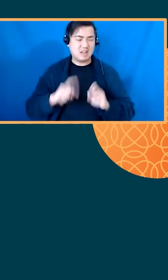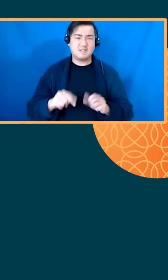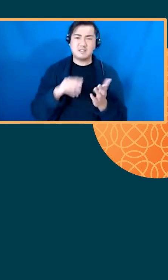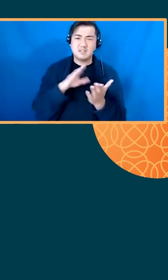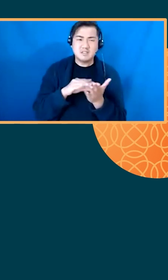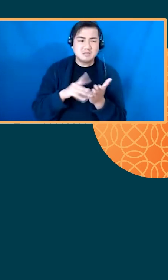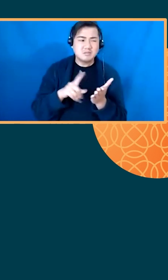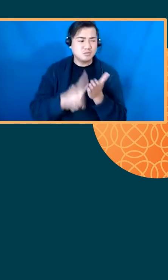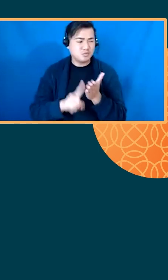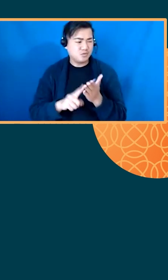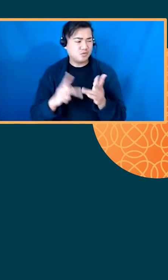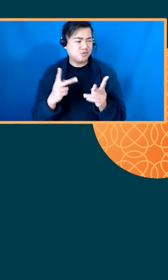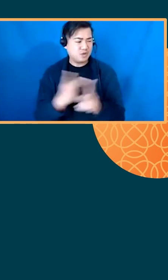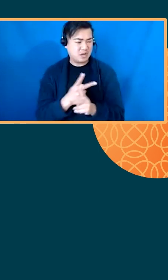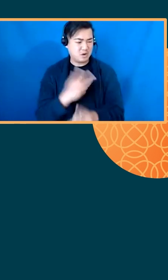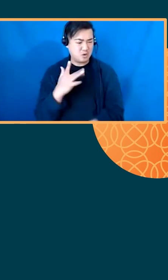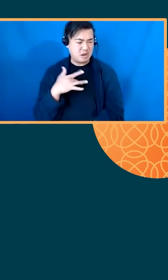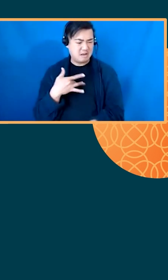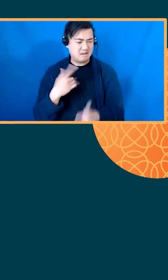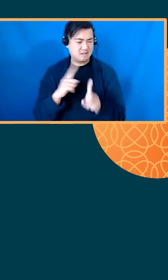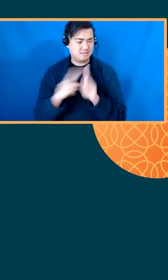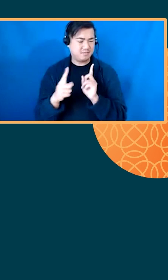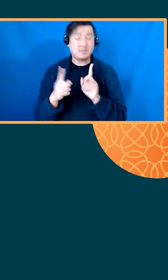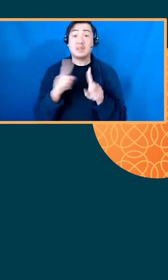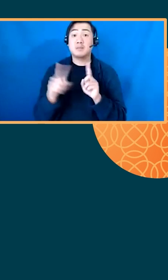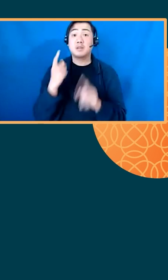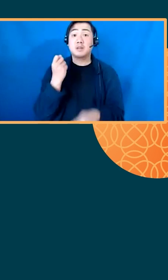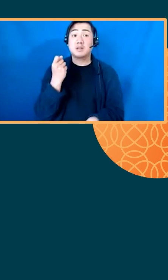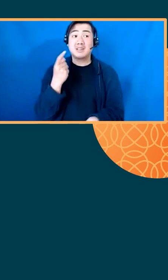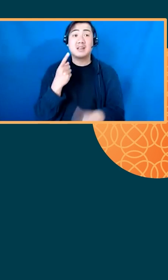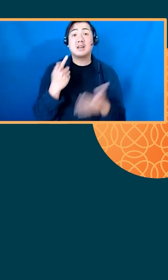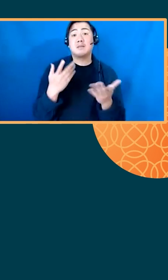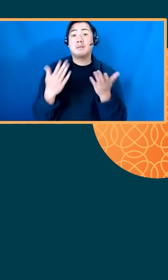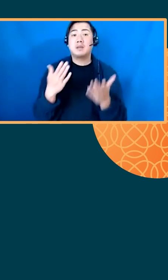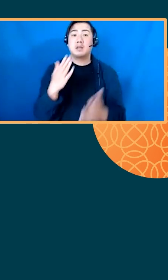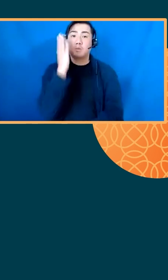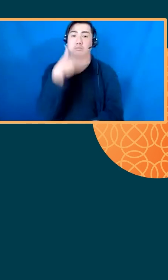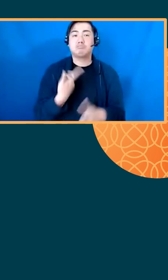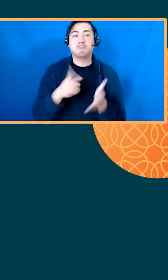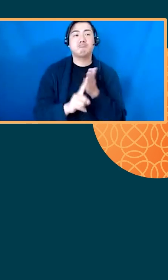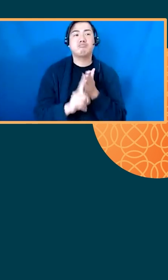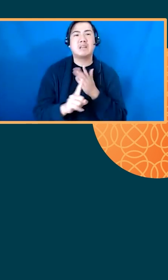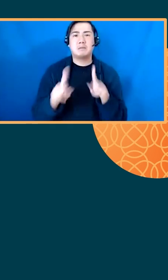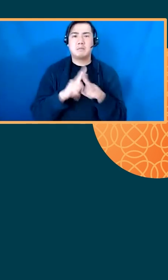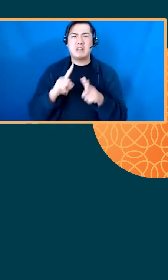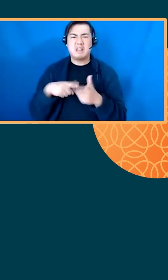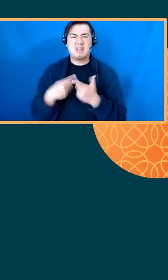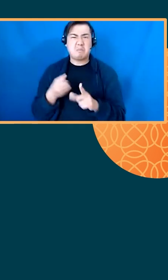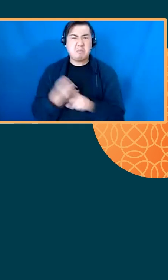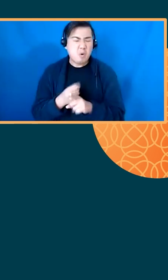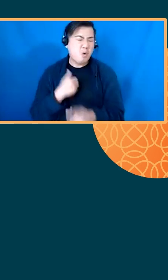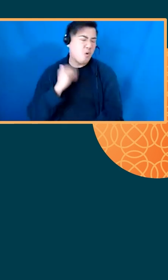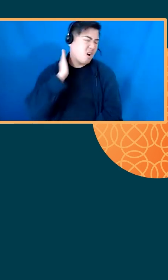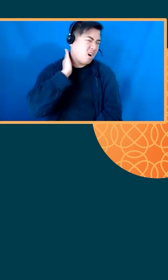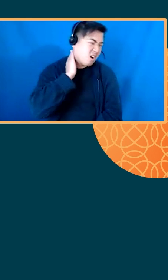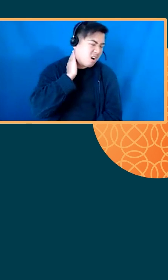have been 2 days ago that was happening, but then it finally showed up within me physically to really unpack why I'm